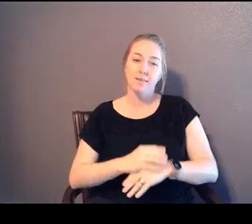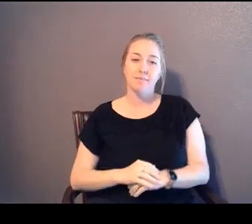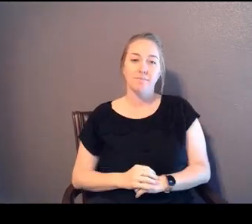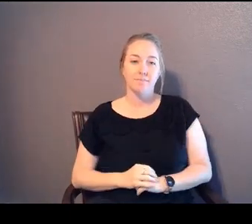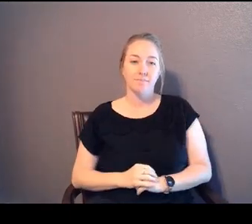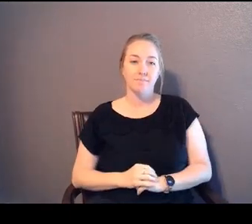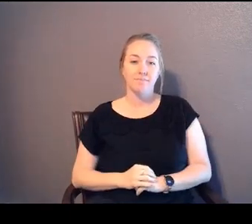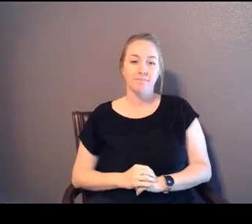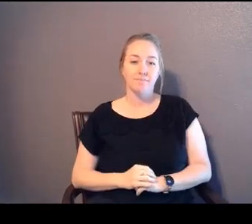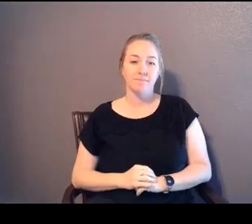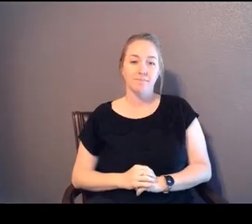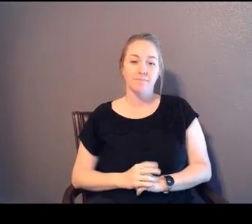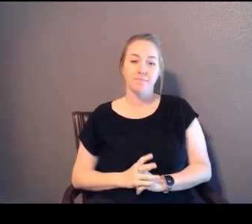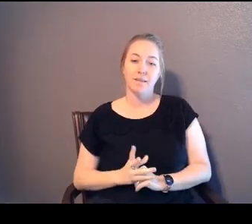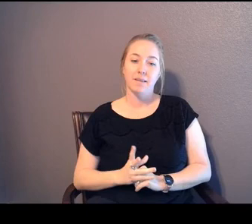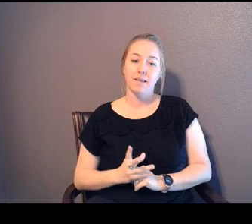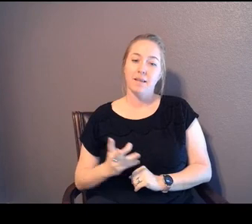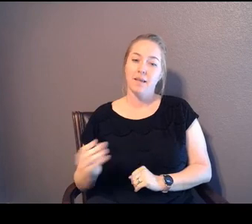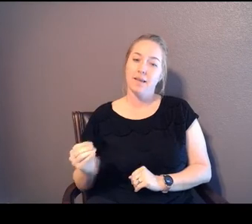and hanging in there.